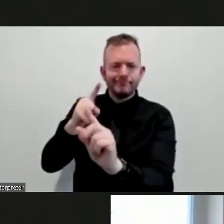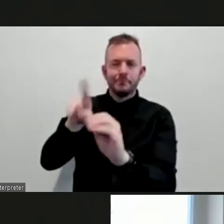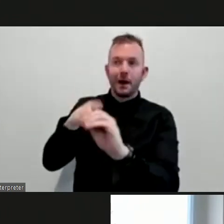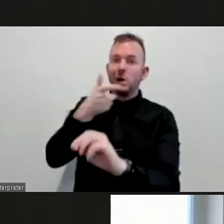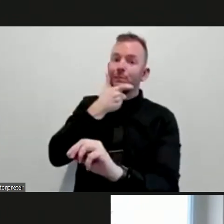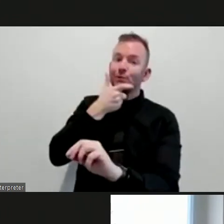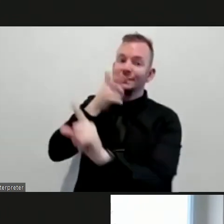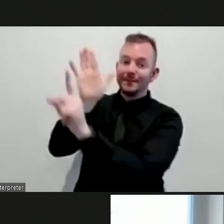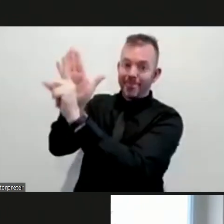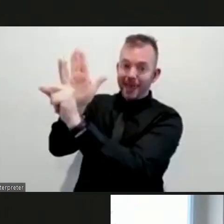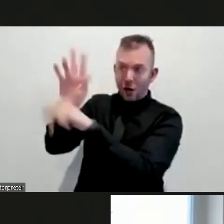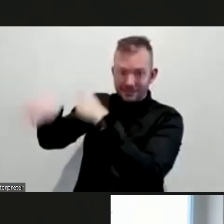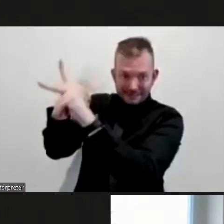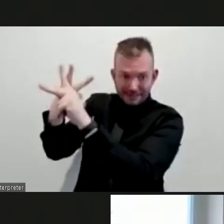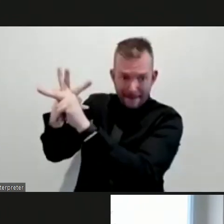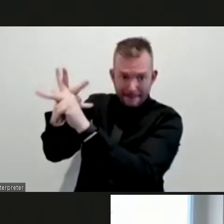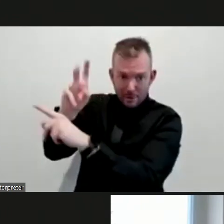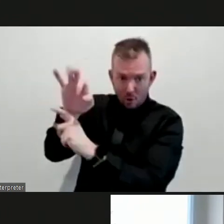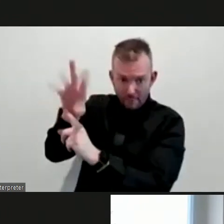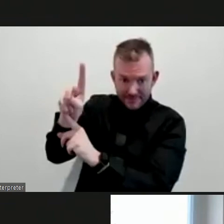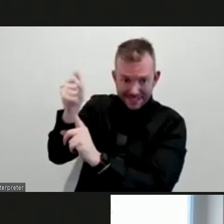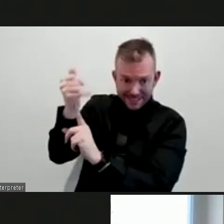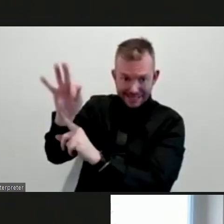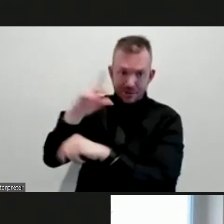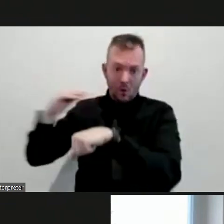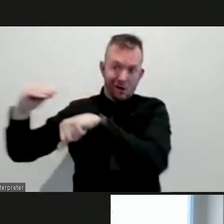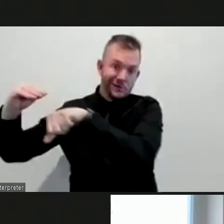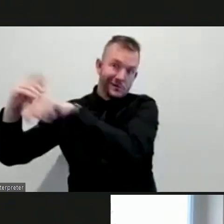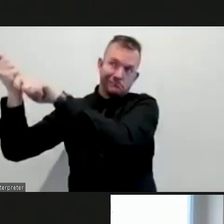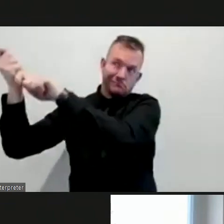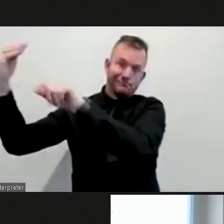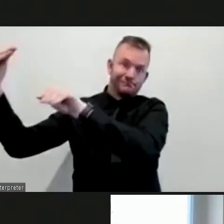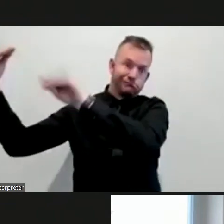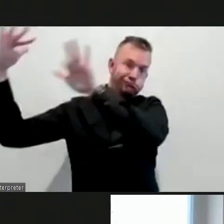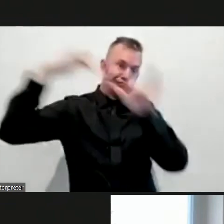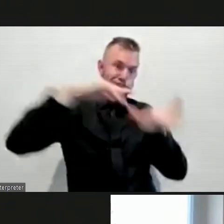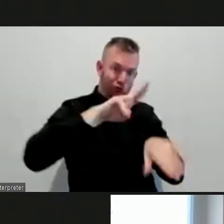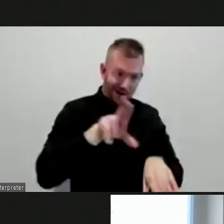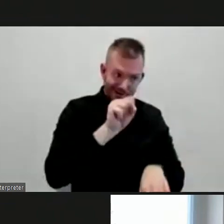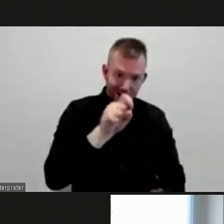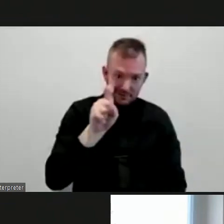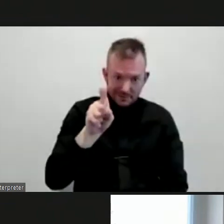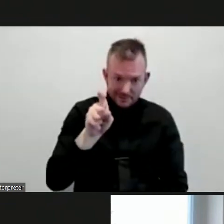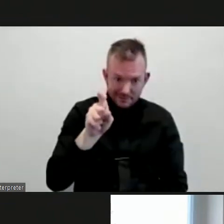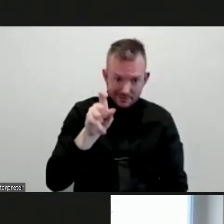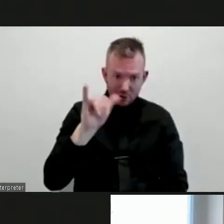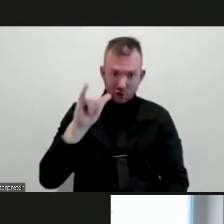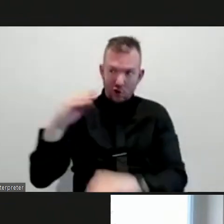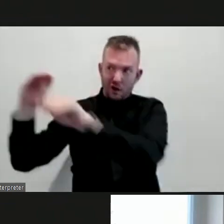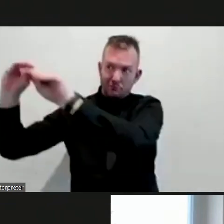in the United States? Is there the thought that that strain could become the dominant strain in Colorado around the March-April timeframe?